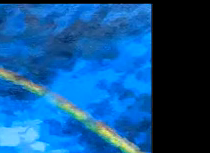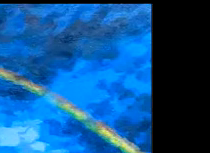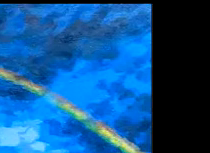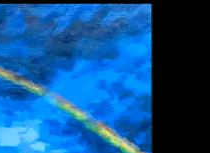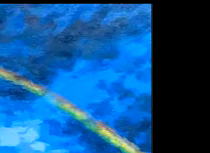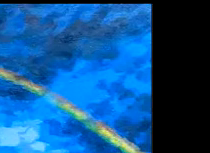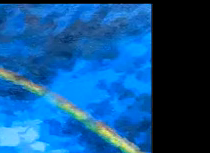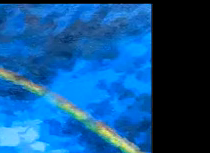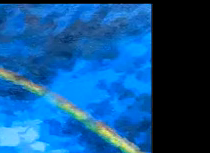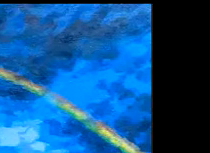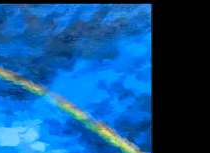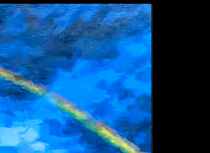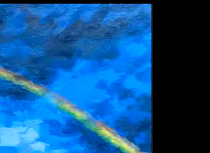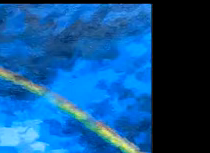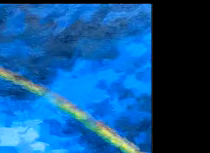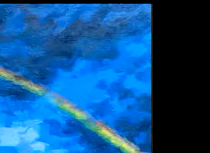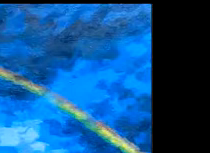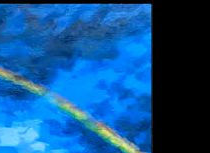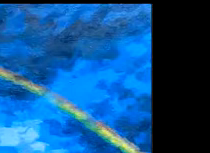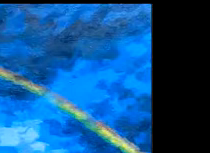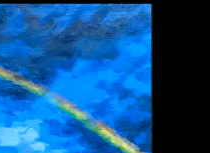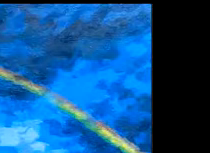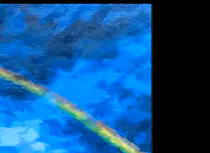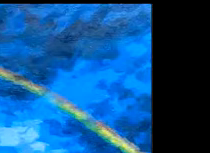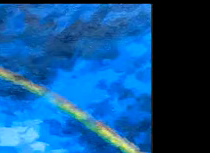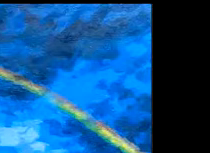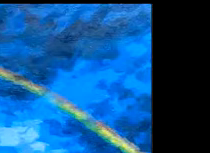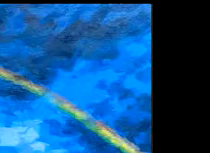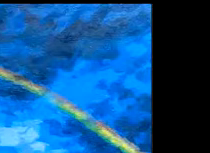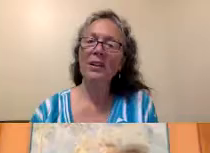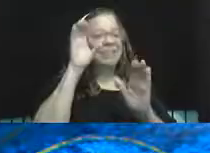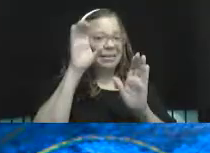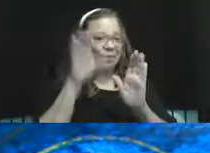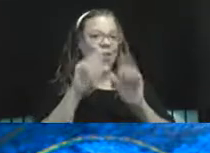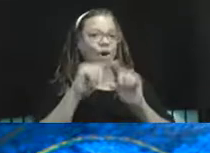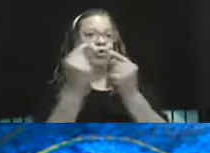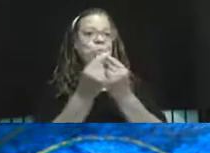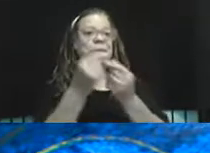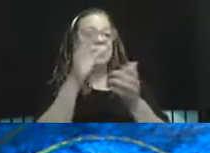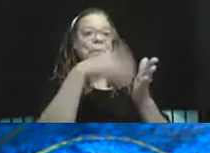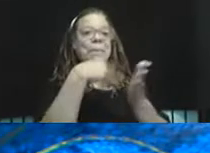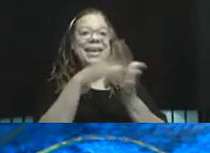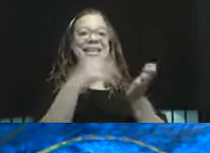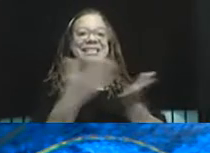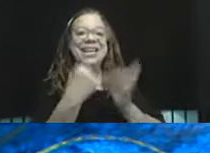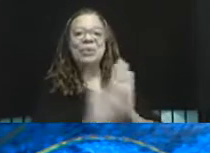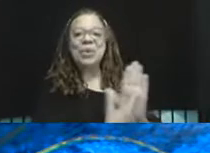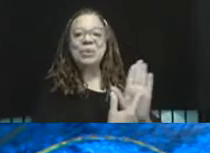paintings. Huh. Well, we have a collection of your paintings here that we can share as